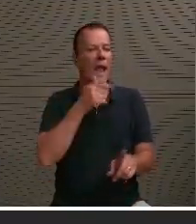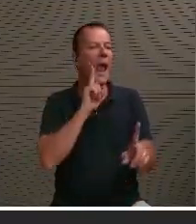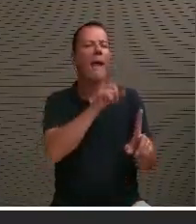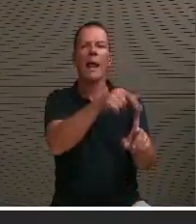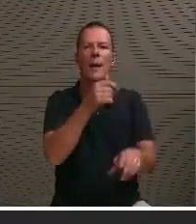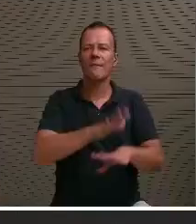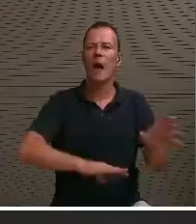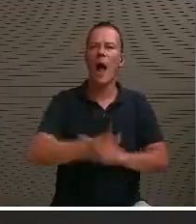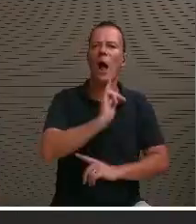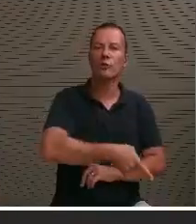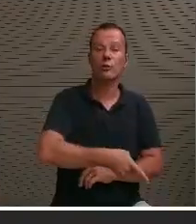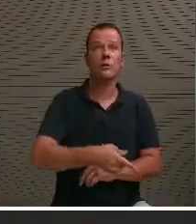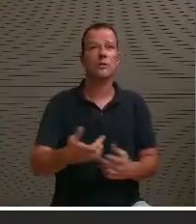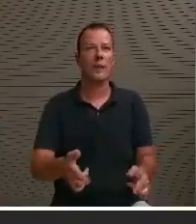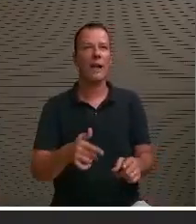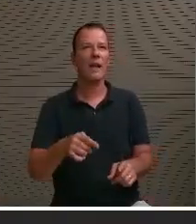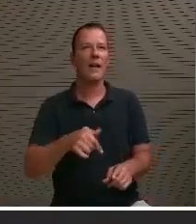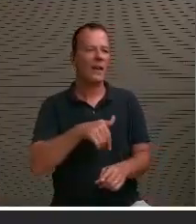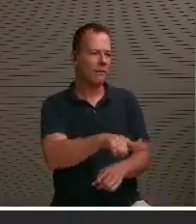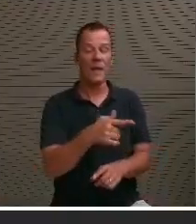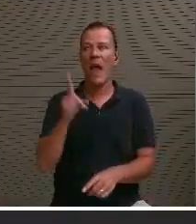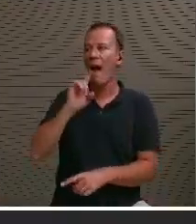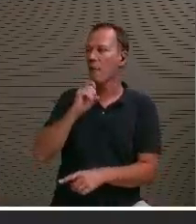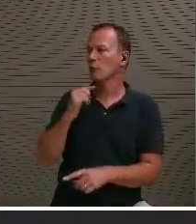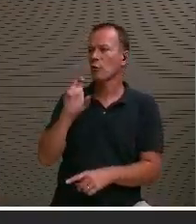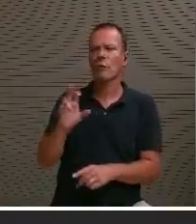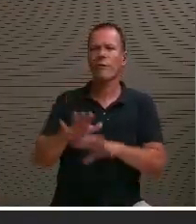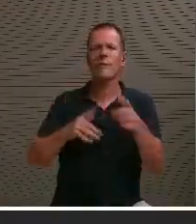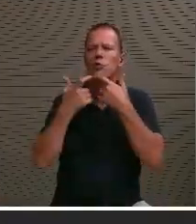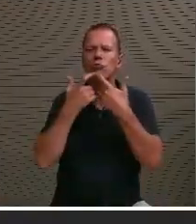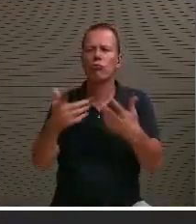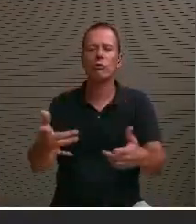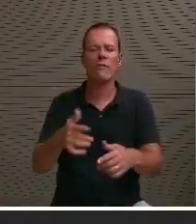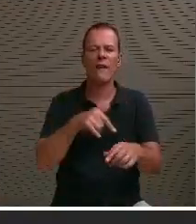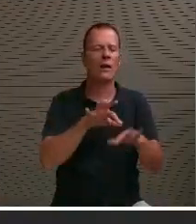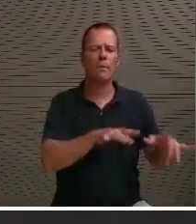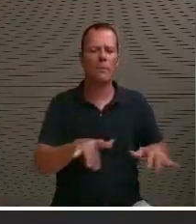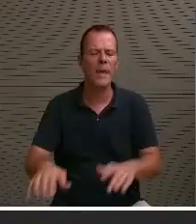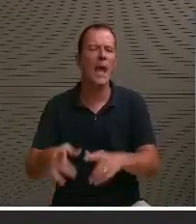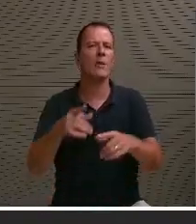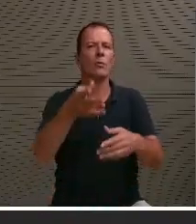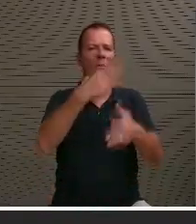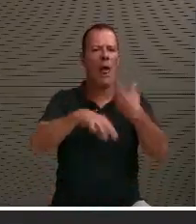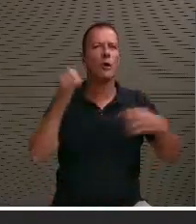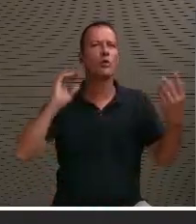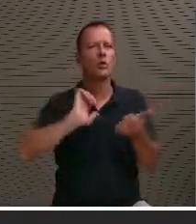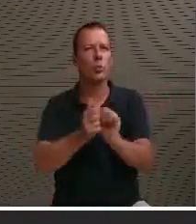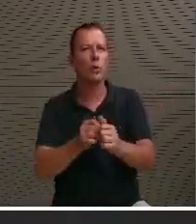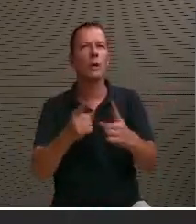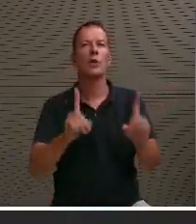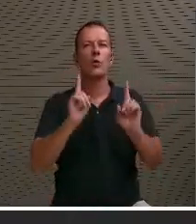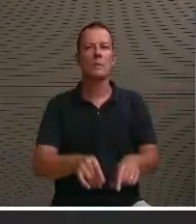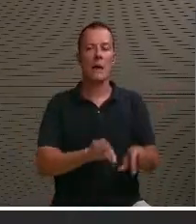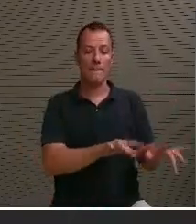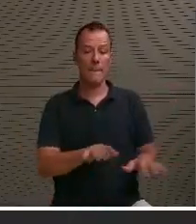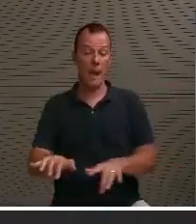study hard, she will do sports, she will play the piano." So I started playing the piano. I was 5 years old, and I finished